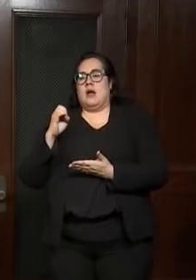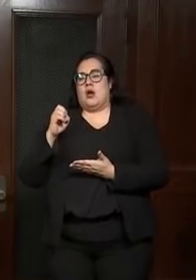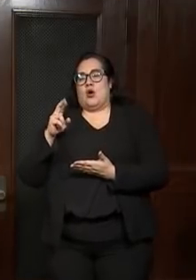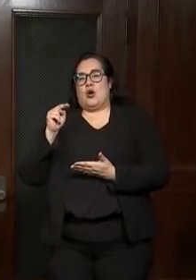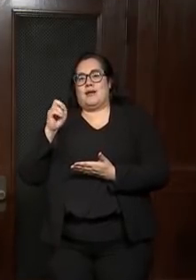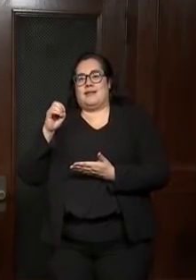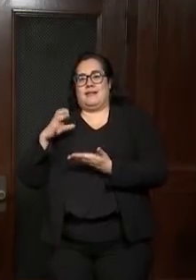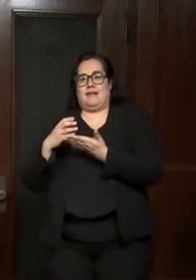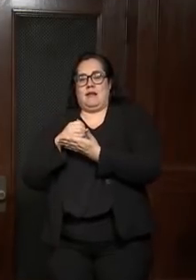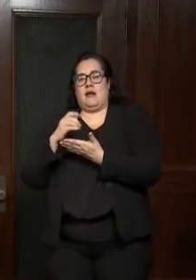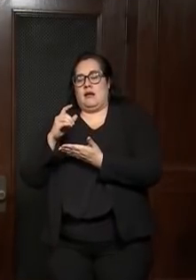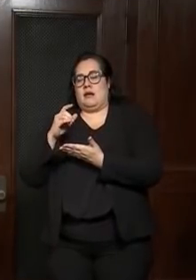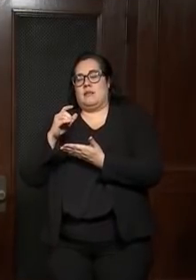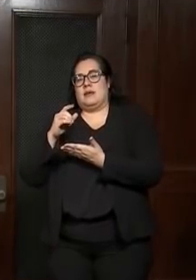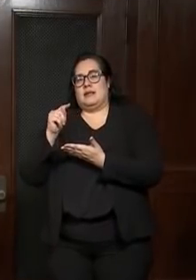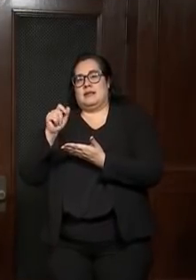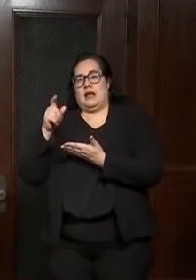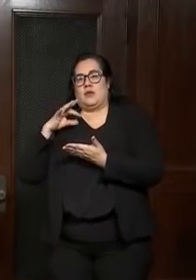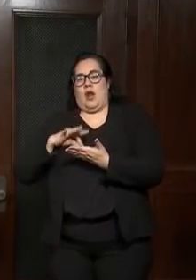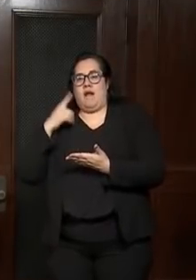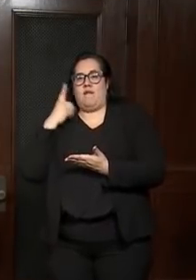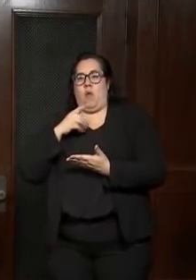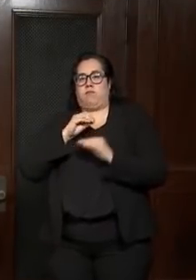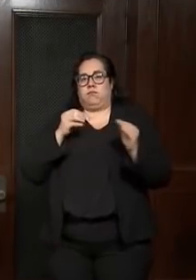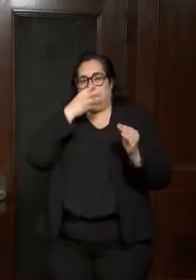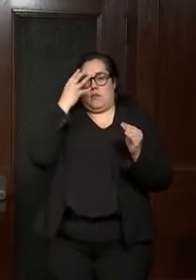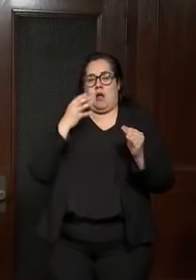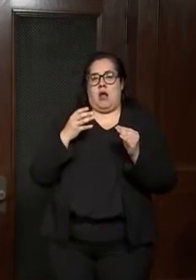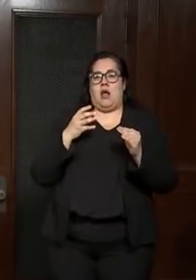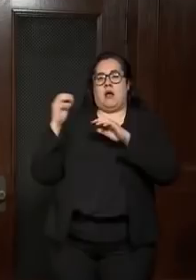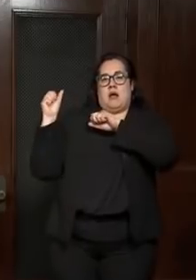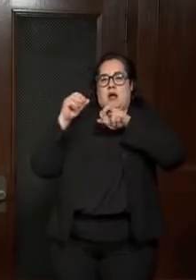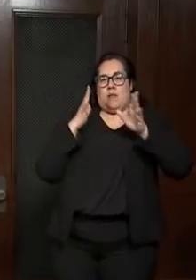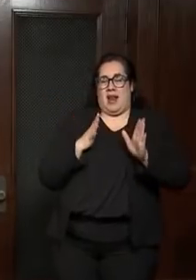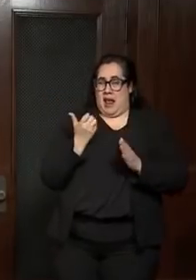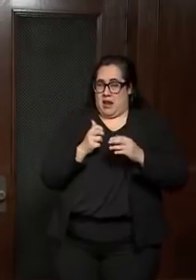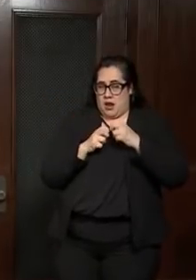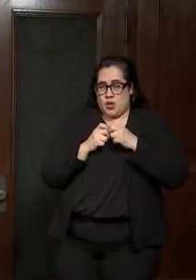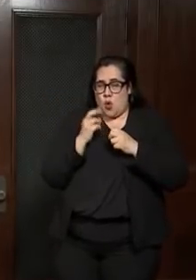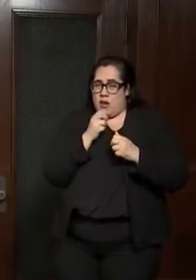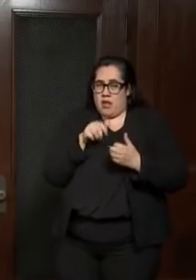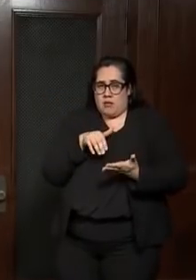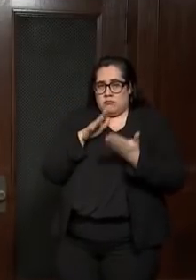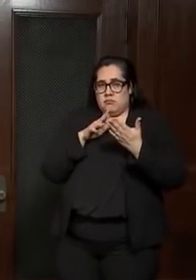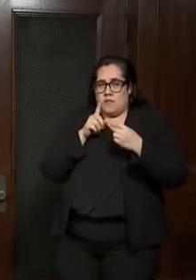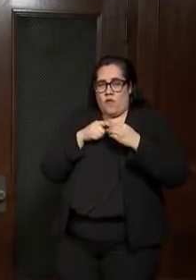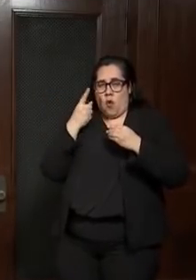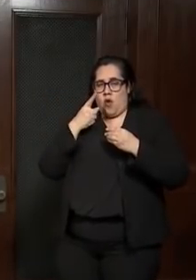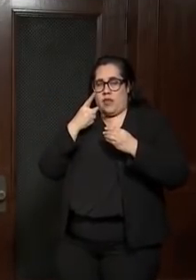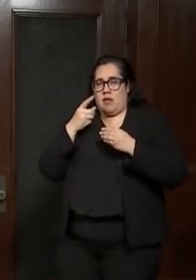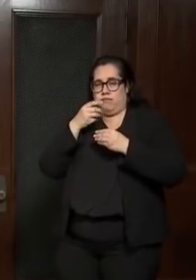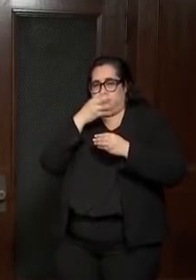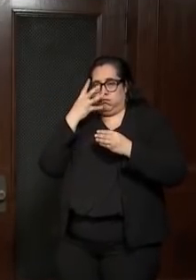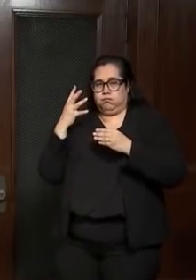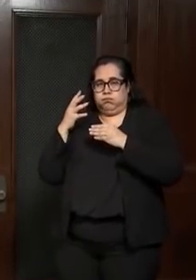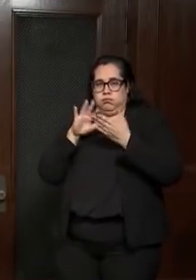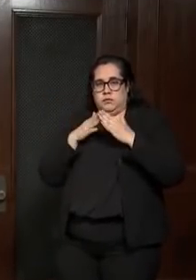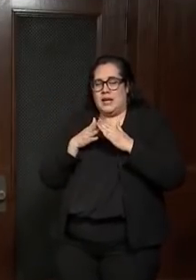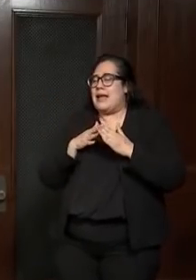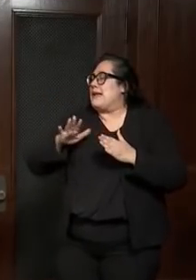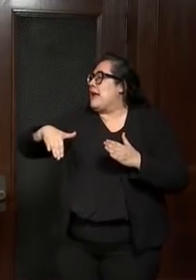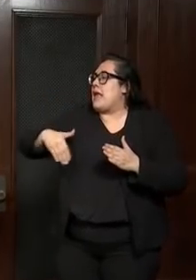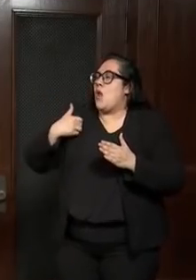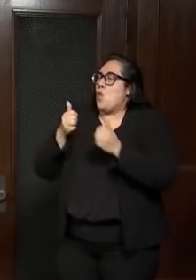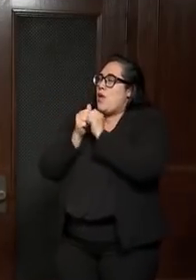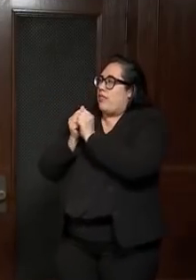any developments on this issue or any other issue benefiting the immigrant community? No, not yet. That's with the governor's